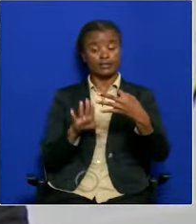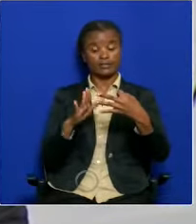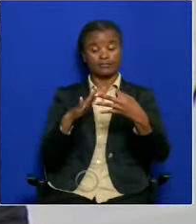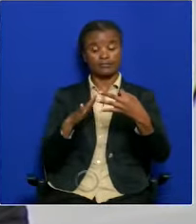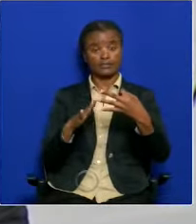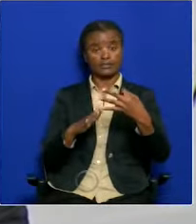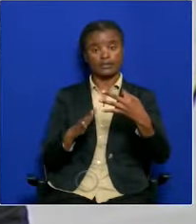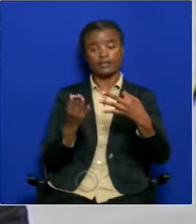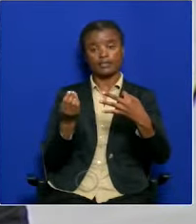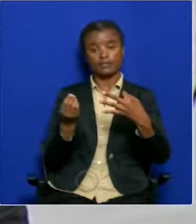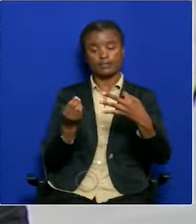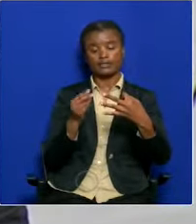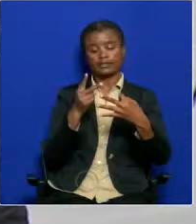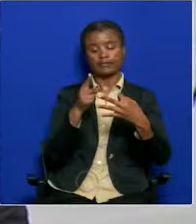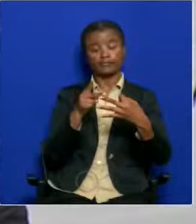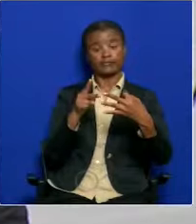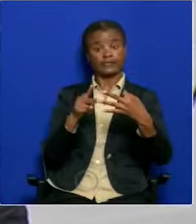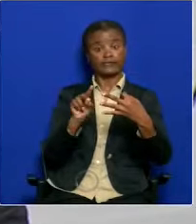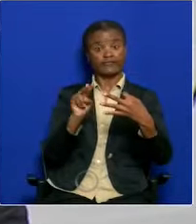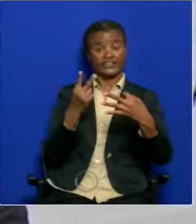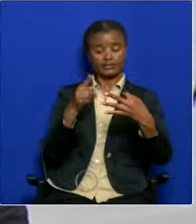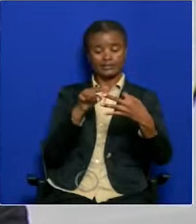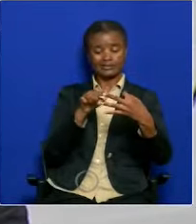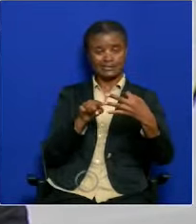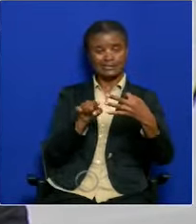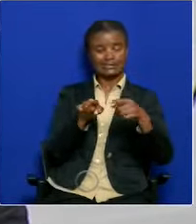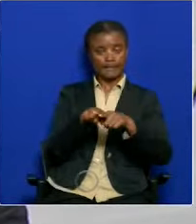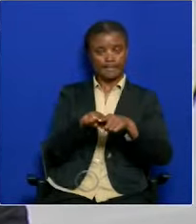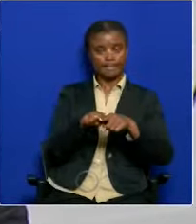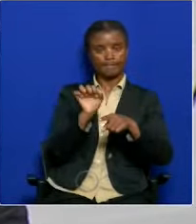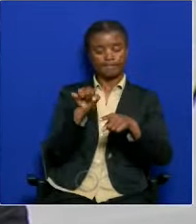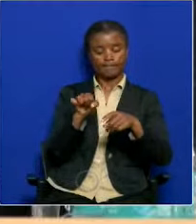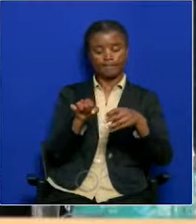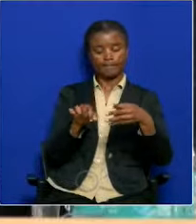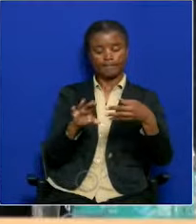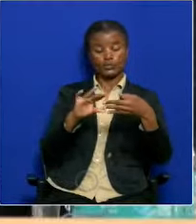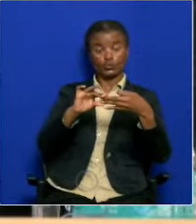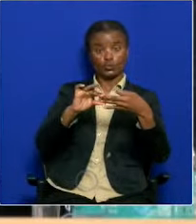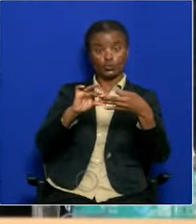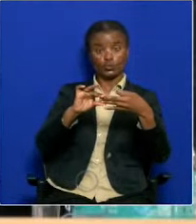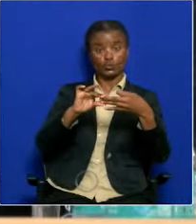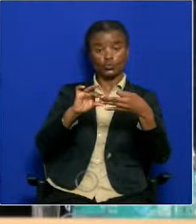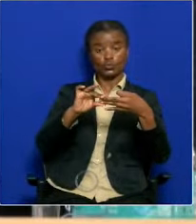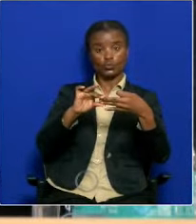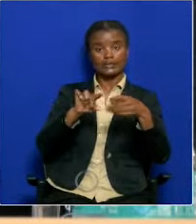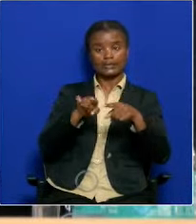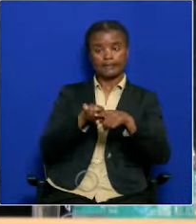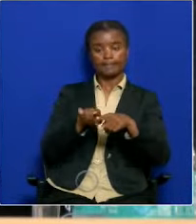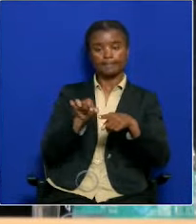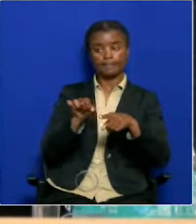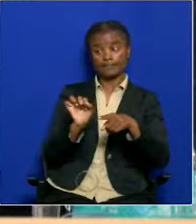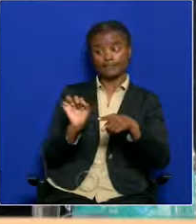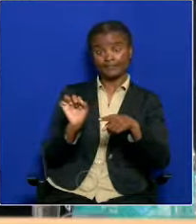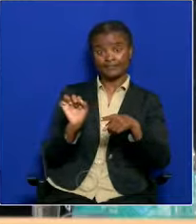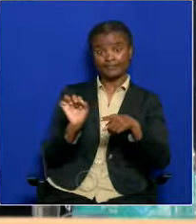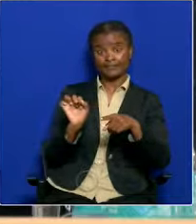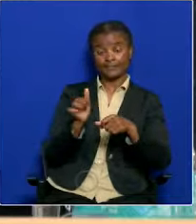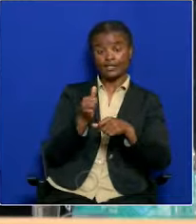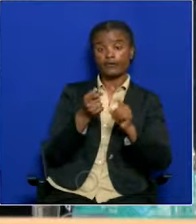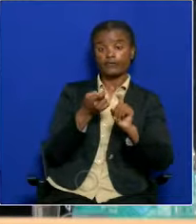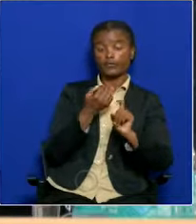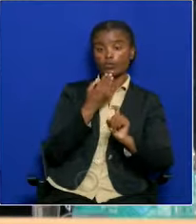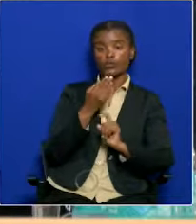identical. Can you confirm that those 2 belong to Sergeant Nkosi?